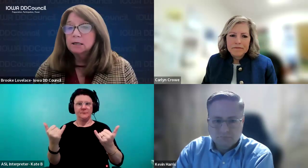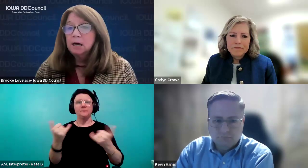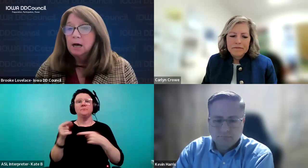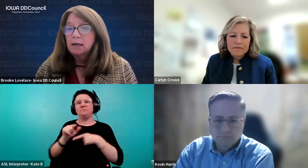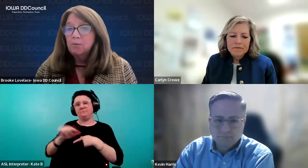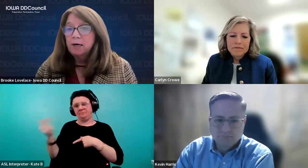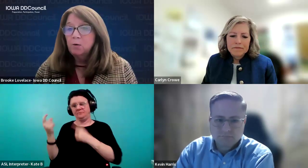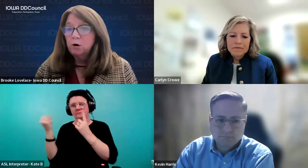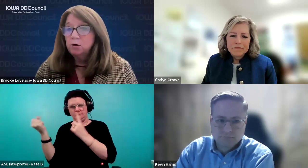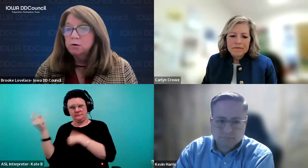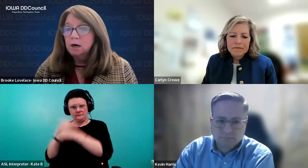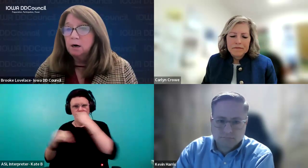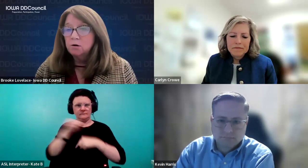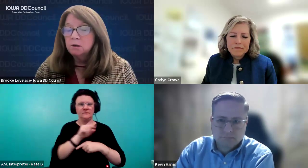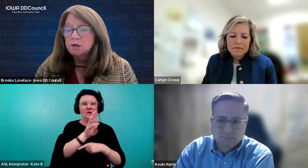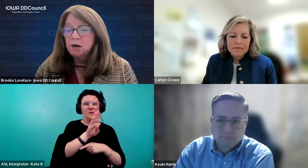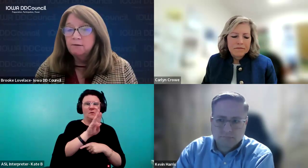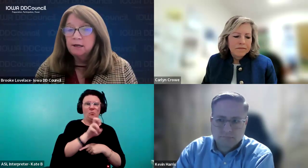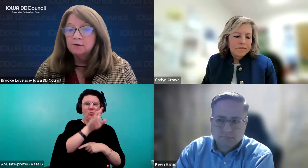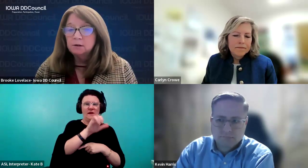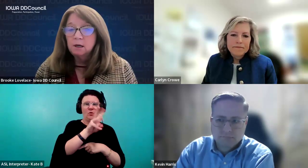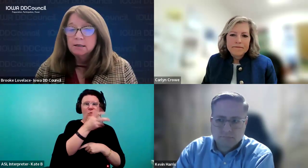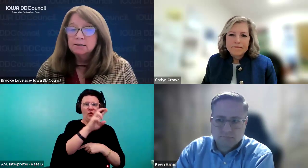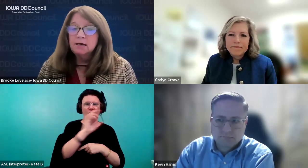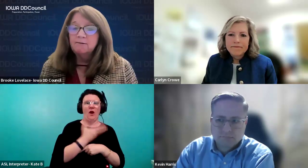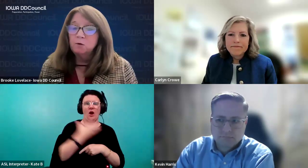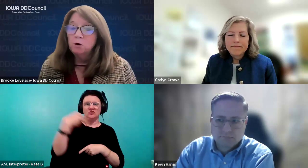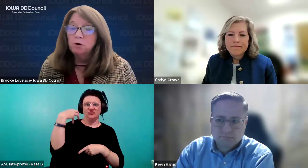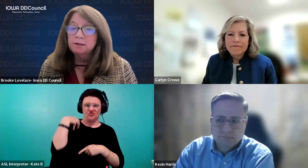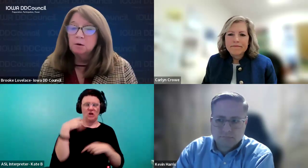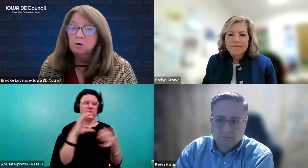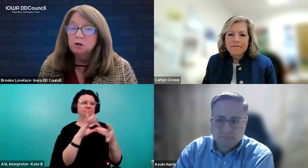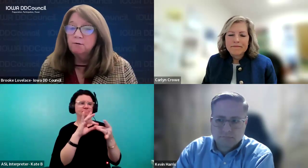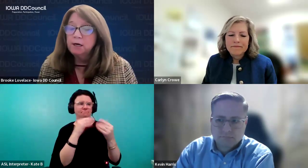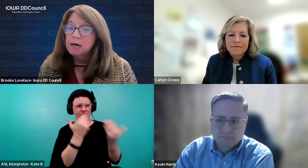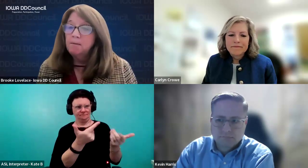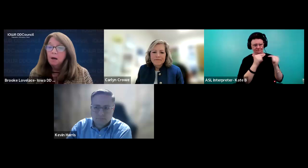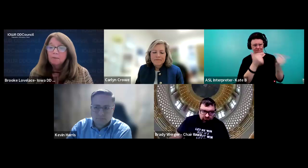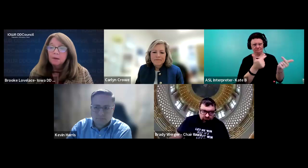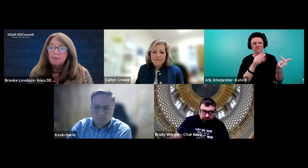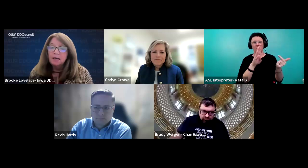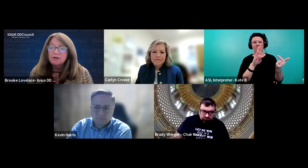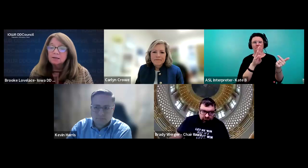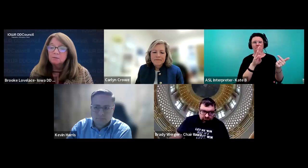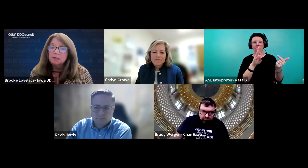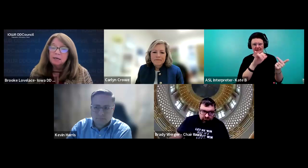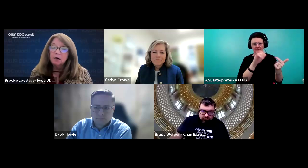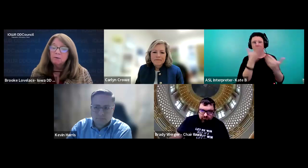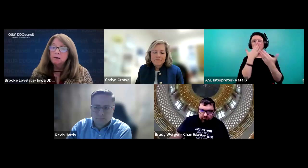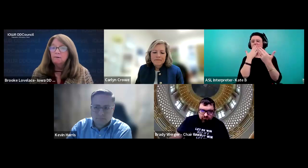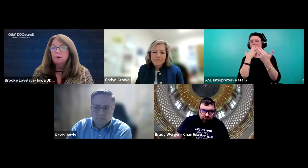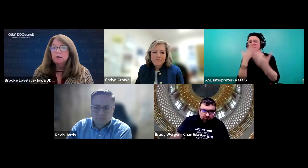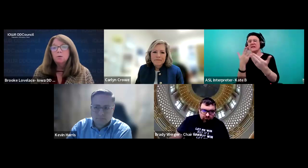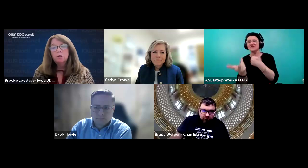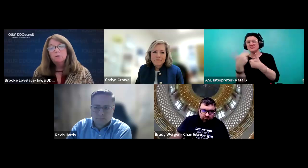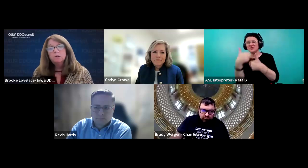I want to allow Brady Werger, who's our chair of the council, to say a few words. So we'll turn it over to him. Again, thanks for being here,